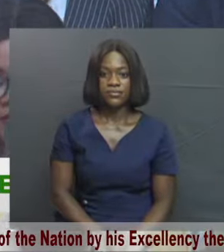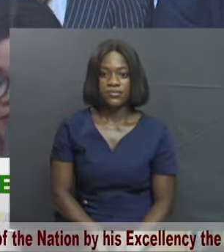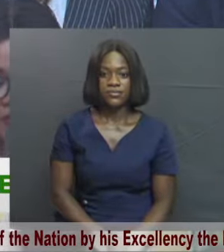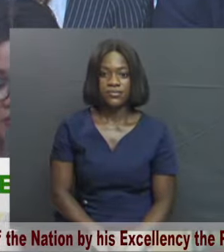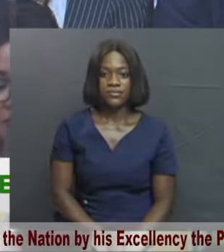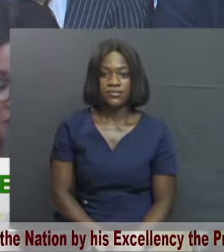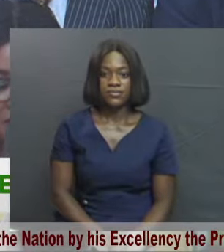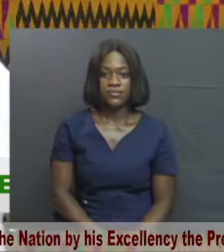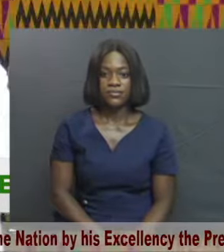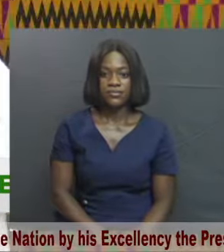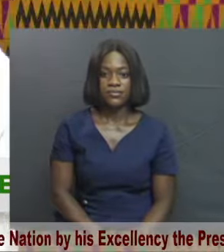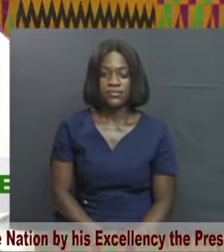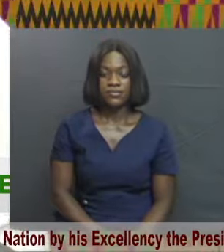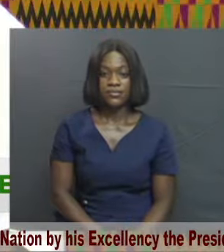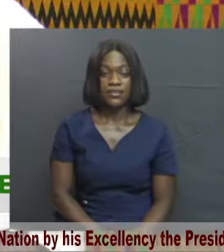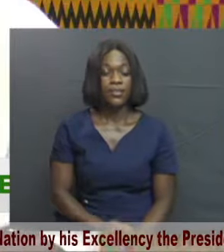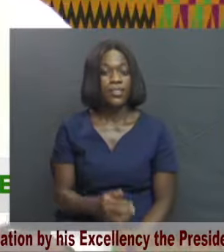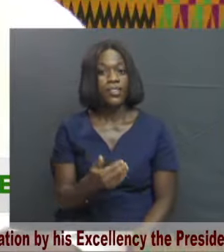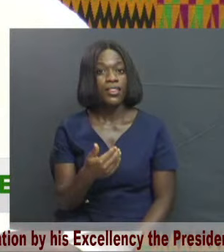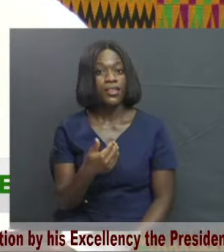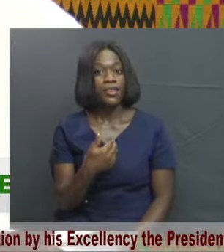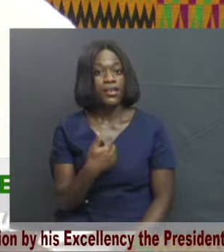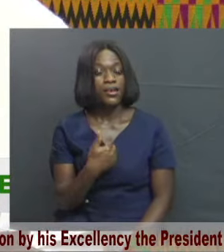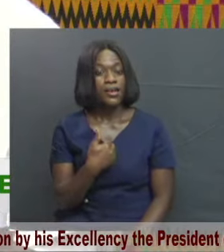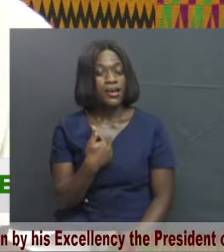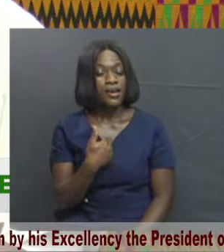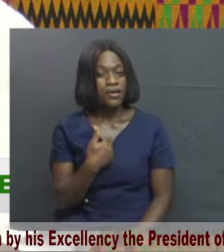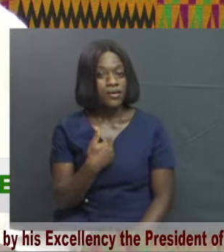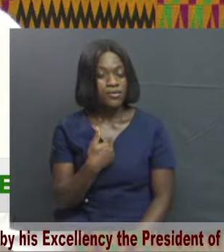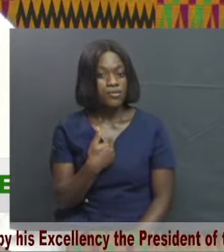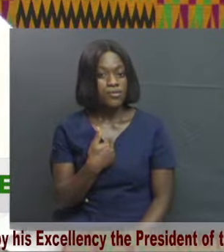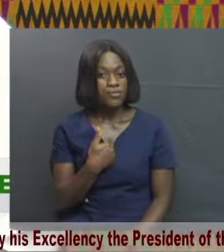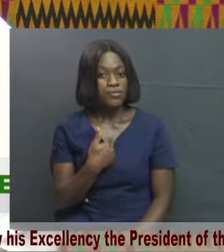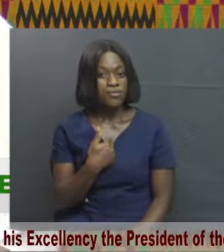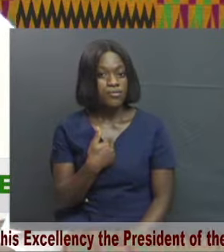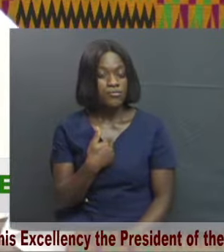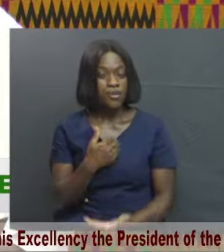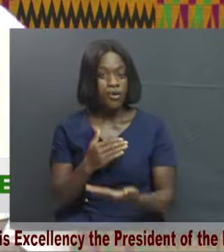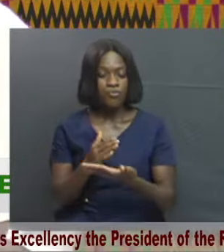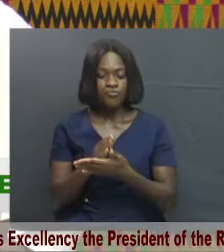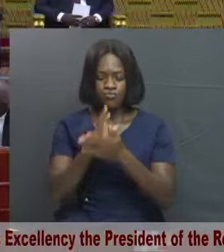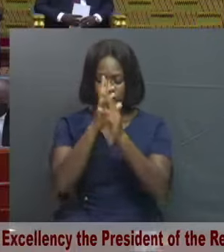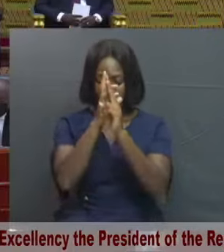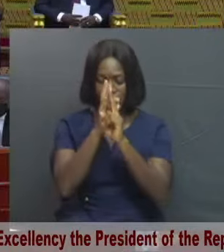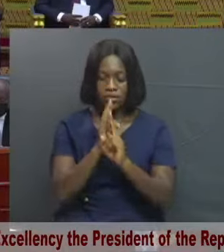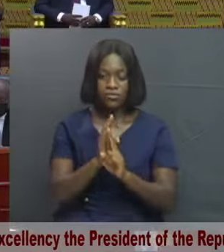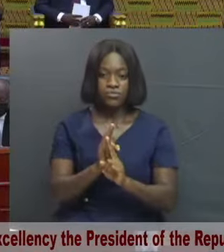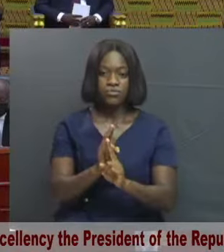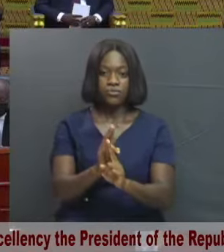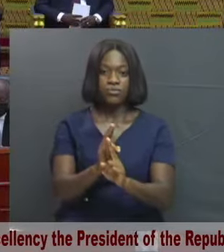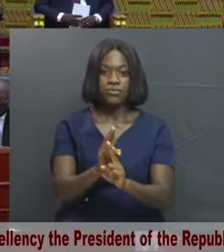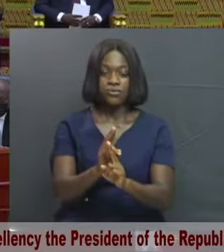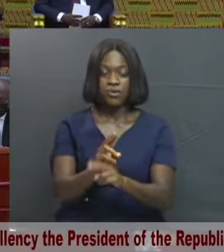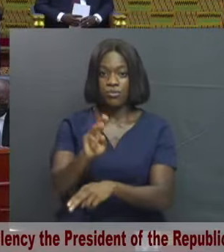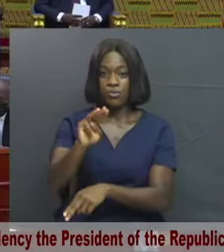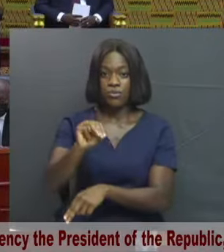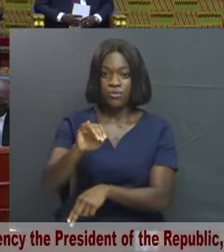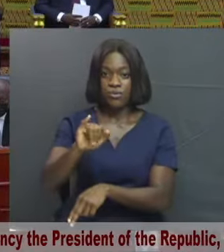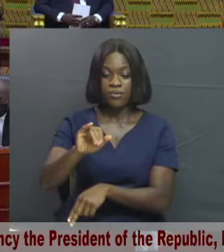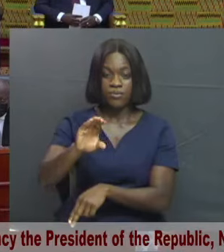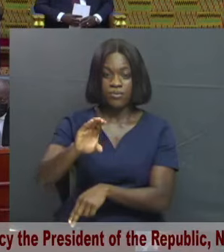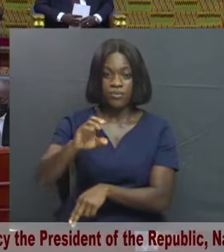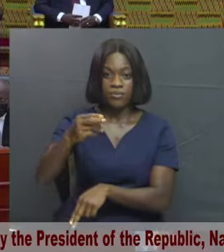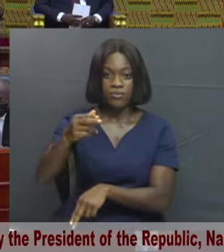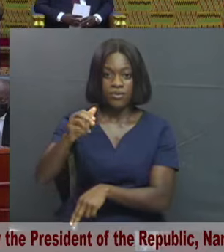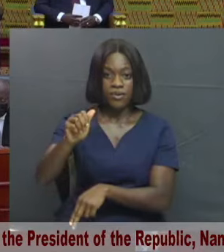Ghana we have the right honorable Michael